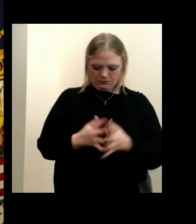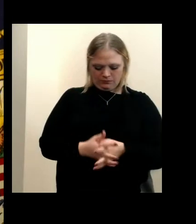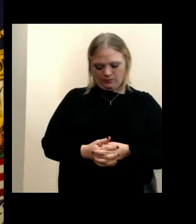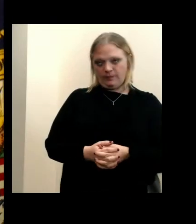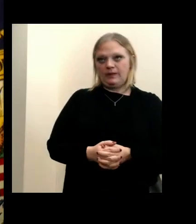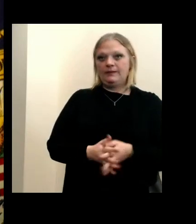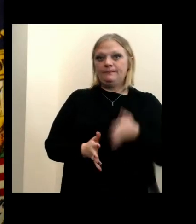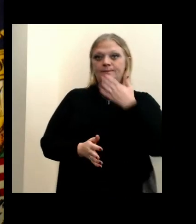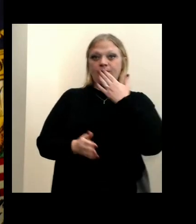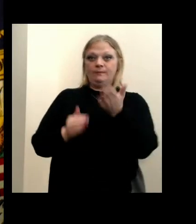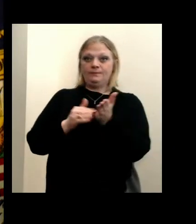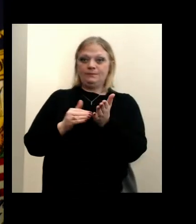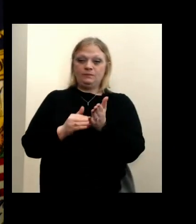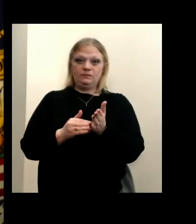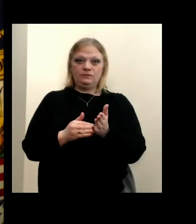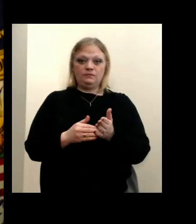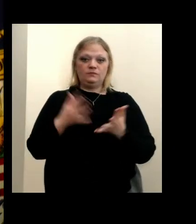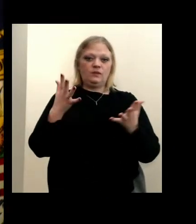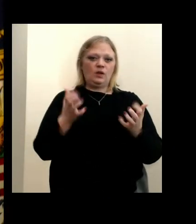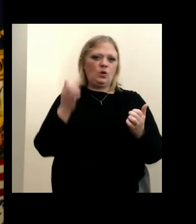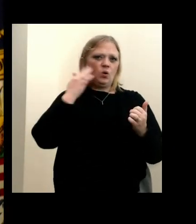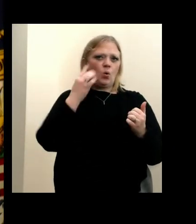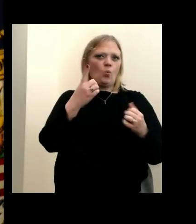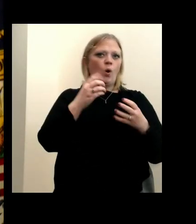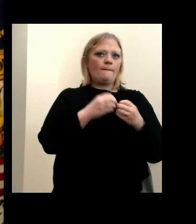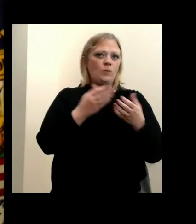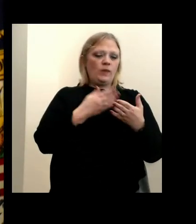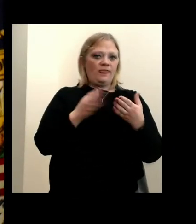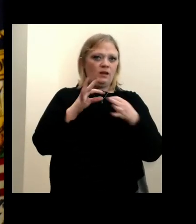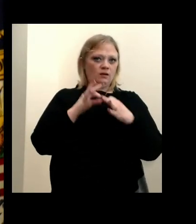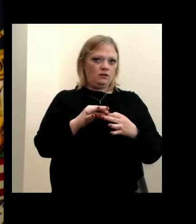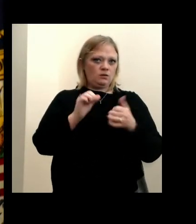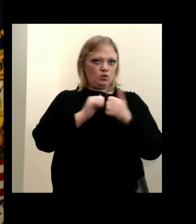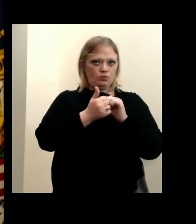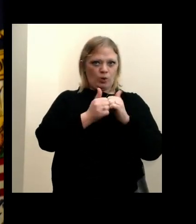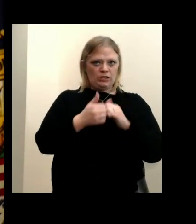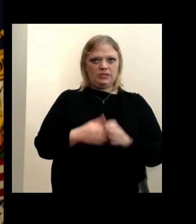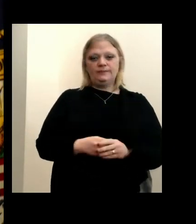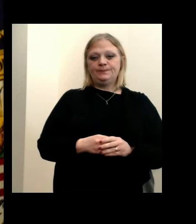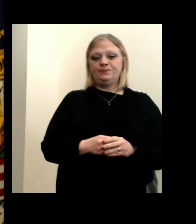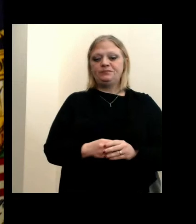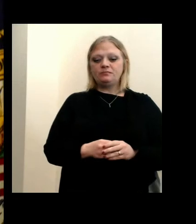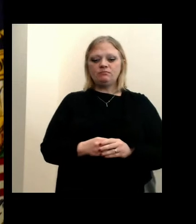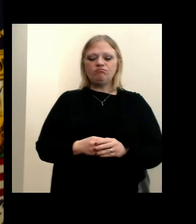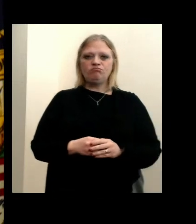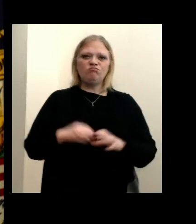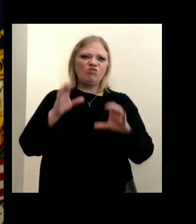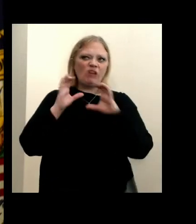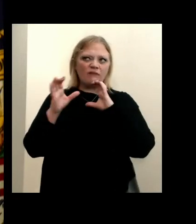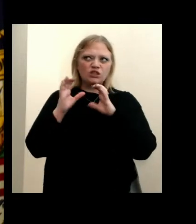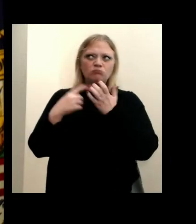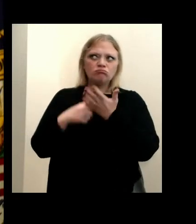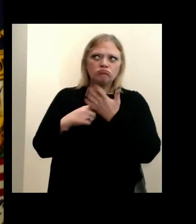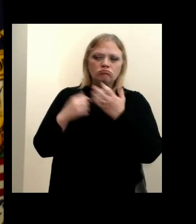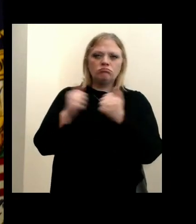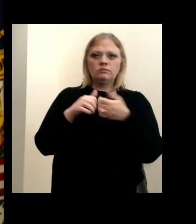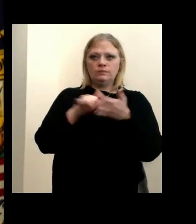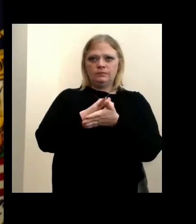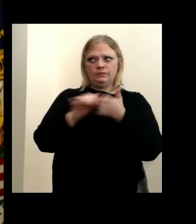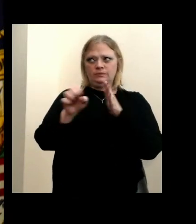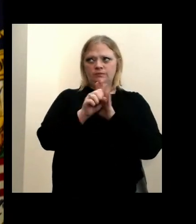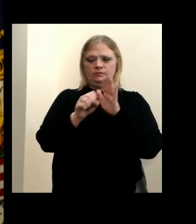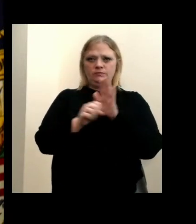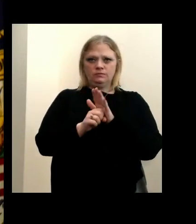Thank you, Doctor. And I'd just like to know one more thing regarding the sports. One of the conversations we had with New York State was, and